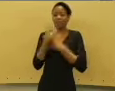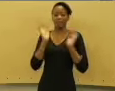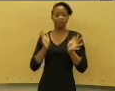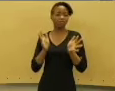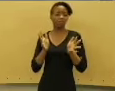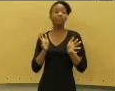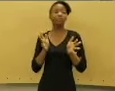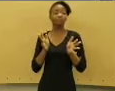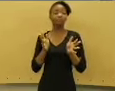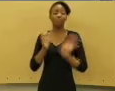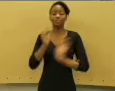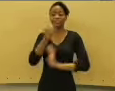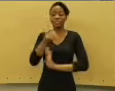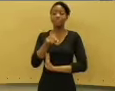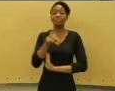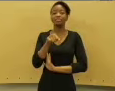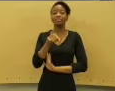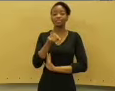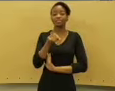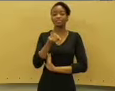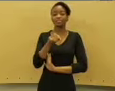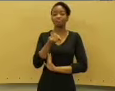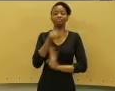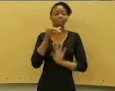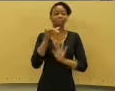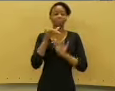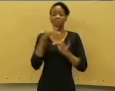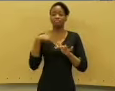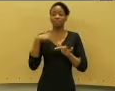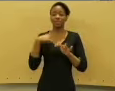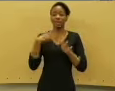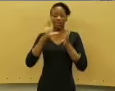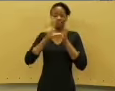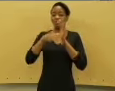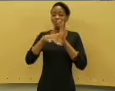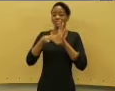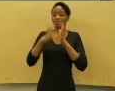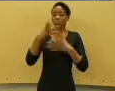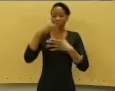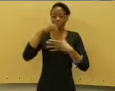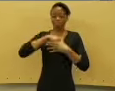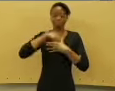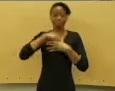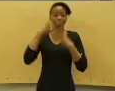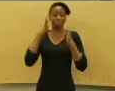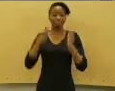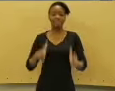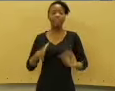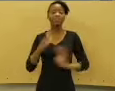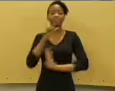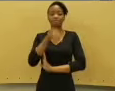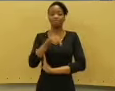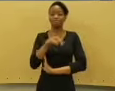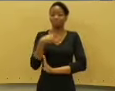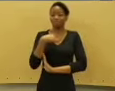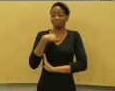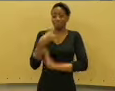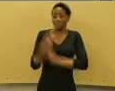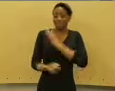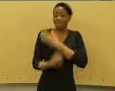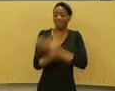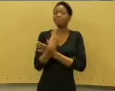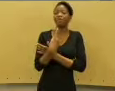the roommates that I was sharing the space with as a disabled person in rehab, thought, if this happened to me, what are the odds